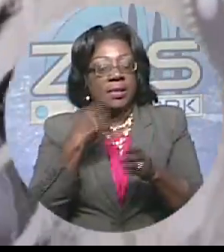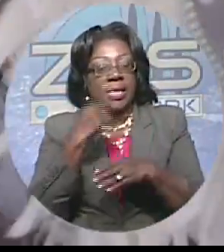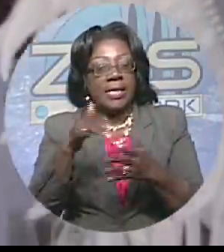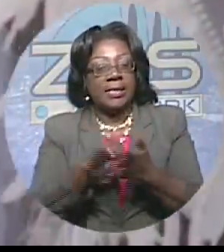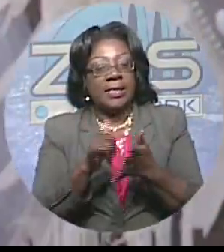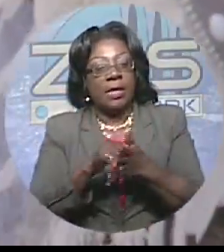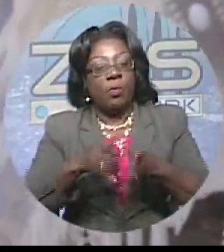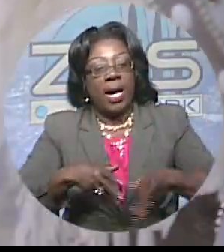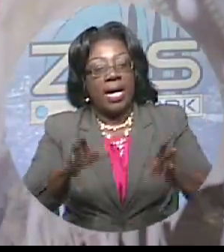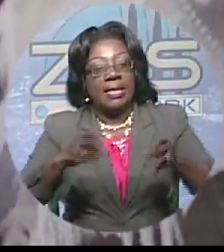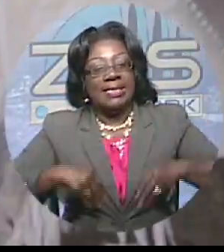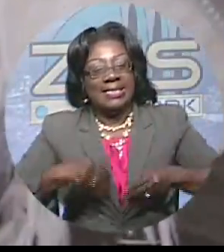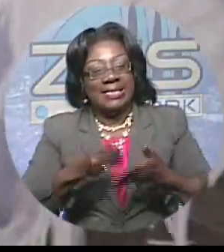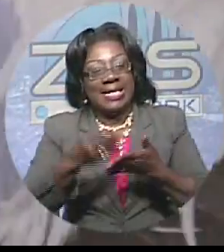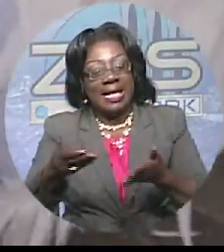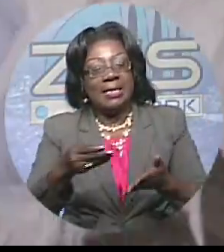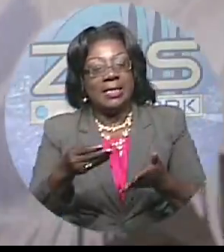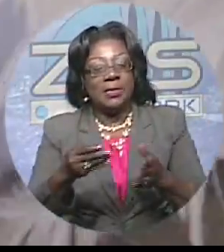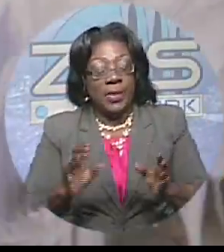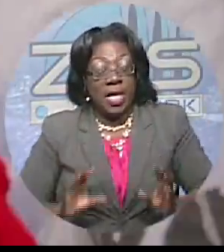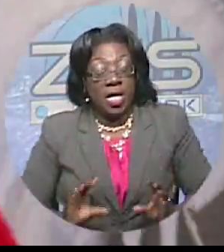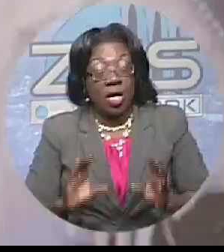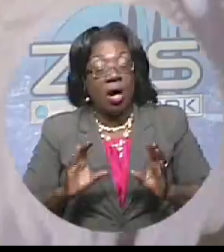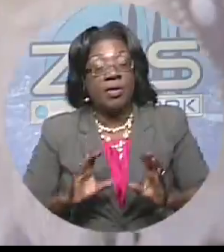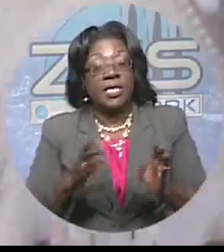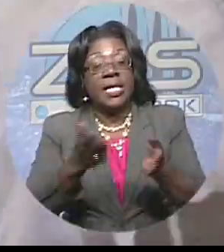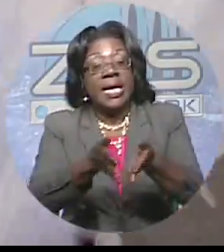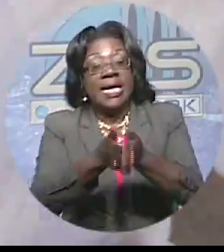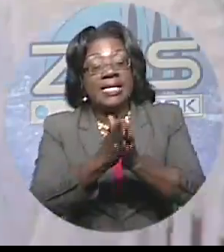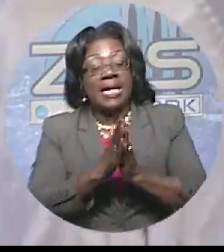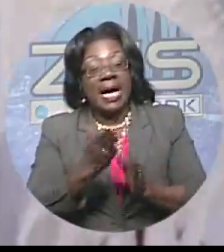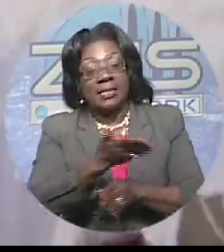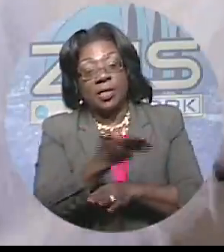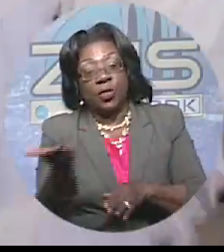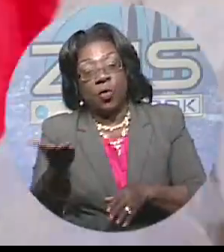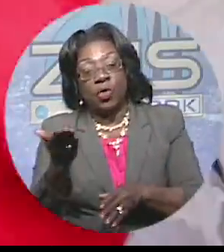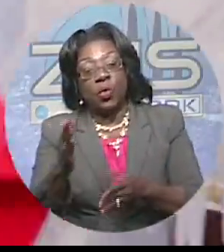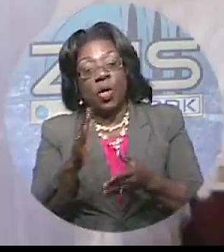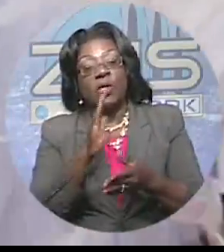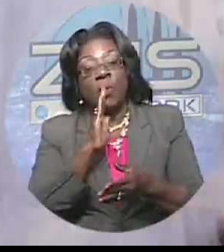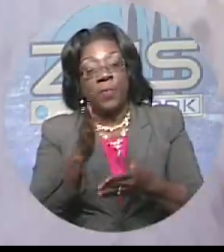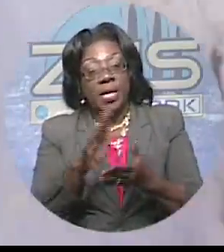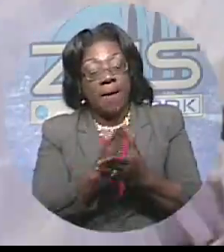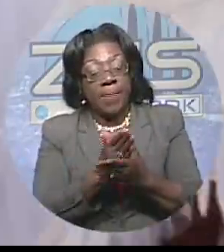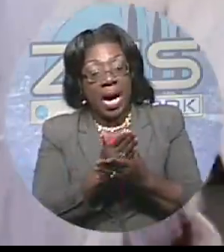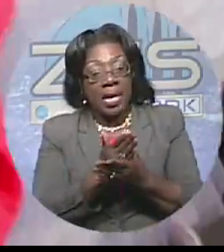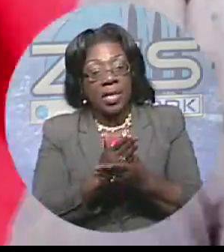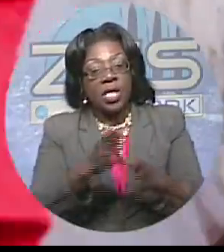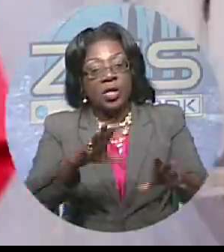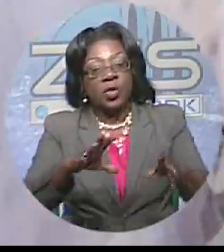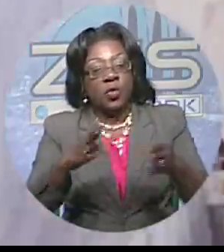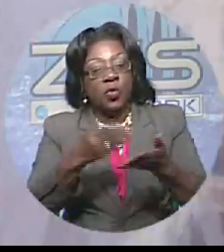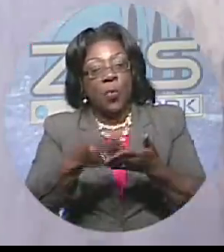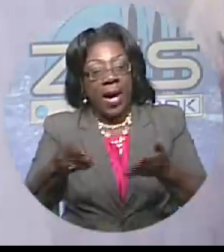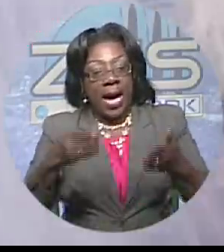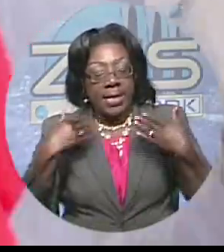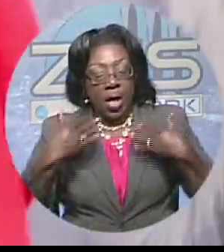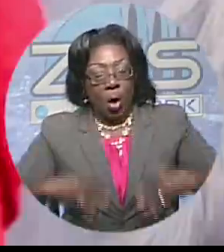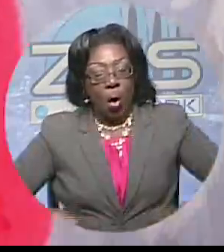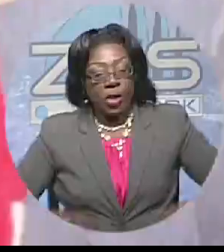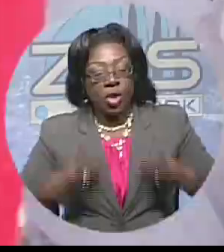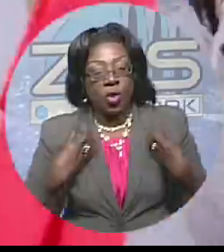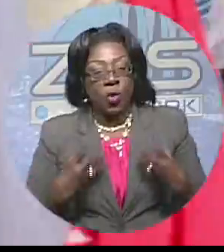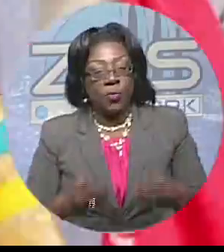says while sales have been encouraging, he is urging those looking to participate to get their costumes sooner than later. Tirelli